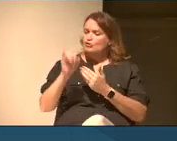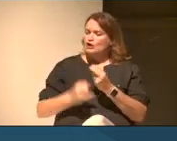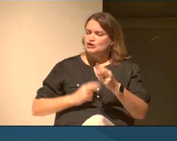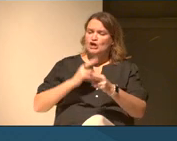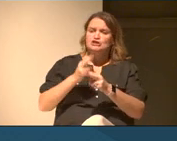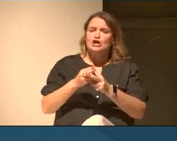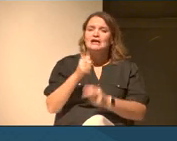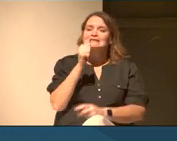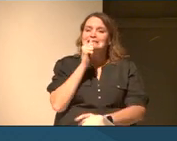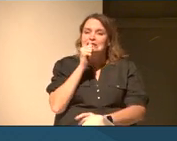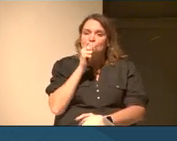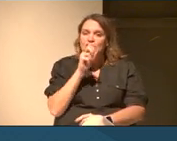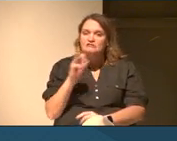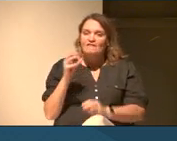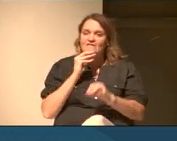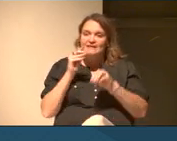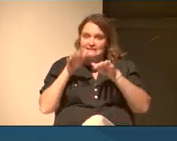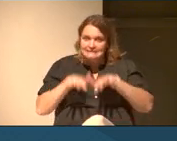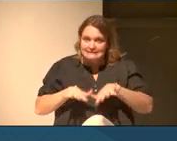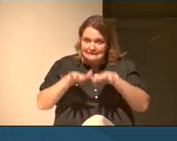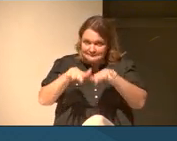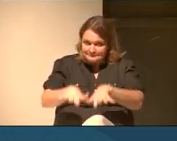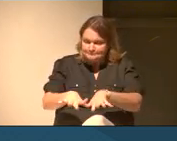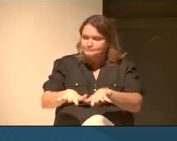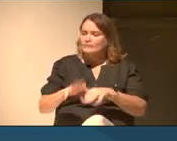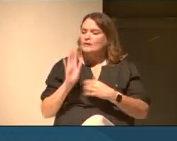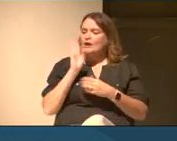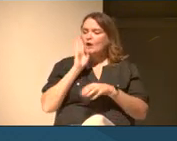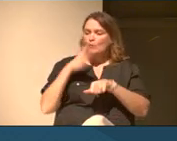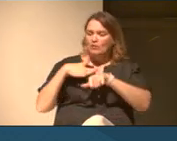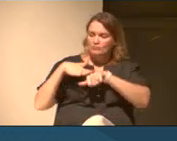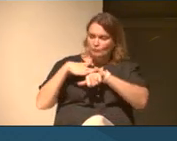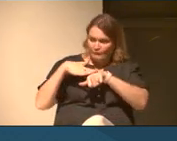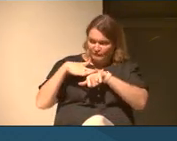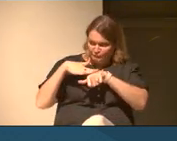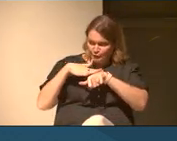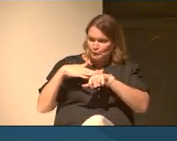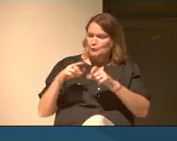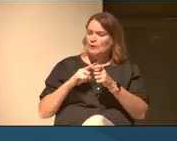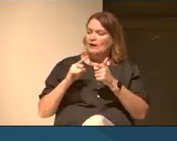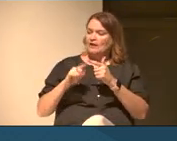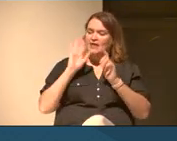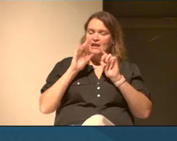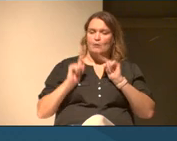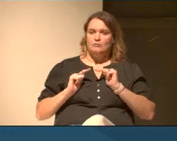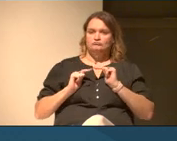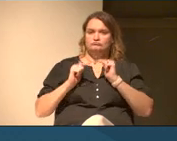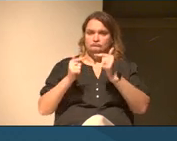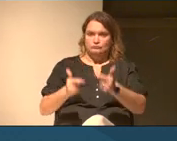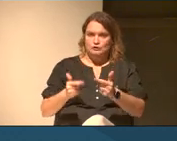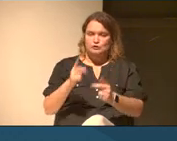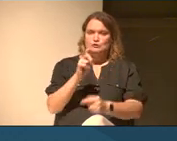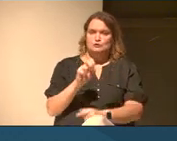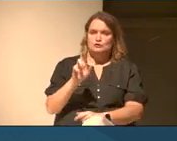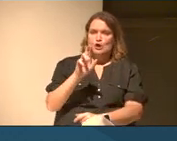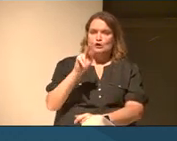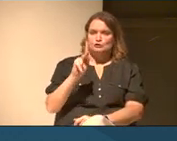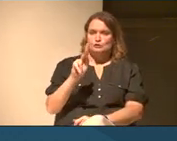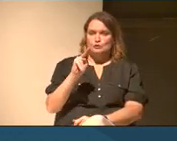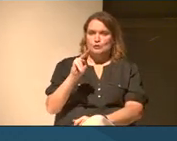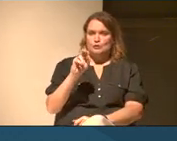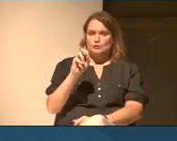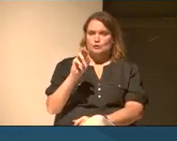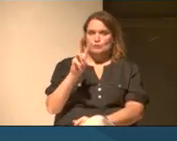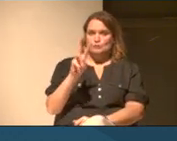of the Sea, and it'll be a quick overview. Then I will pass the mic to Dr. Knowlton, and she will give a